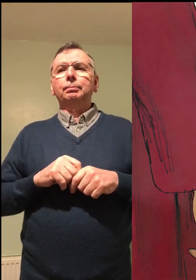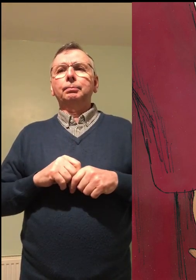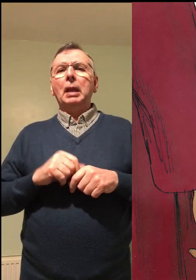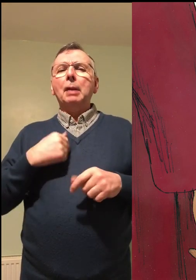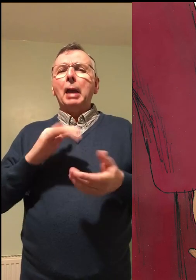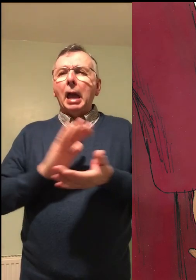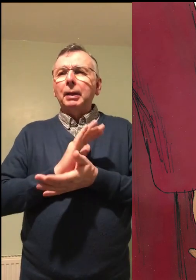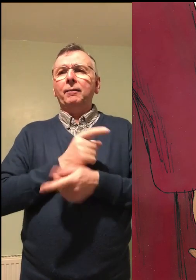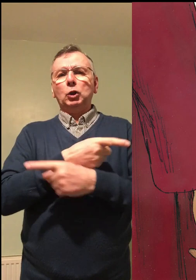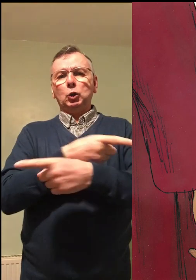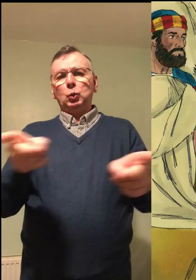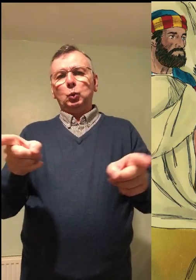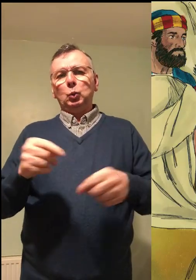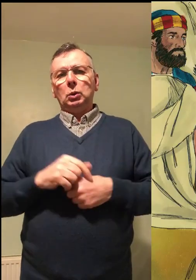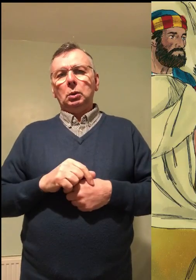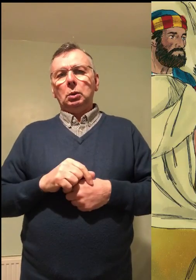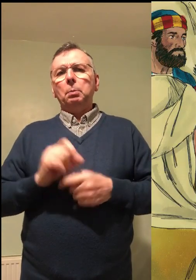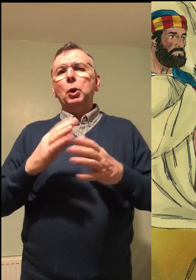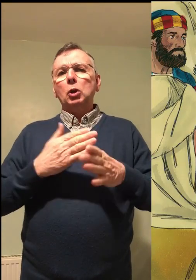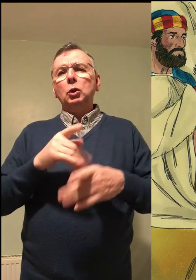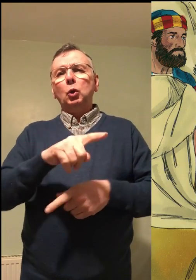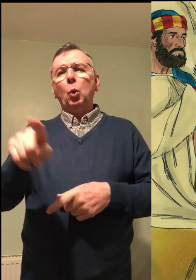But let's go to him.